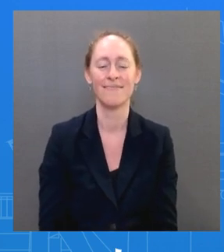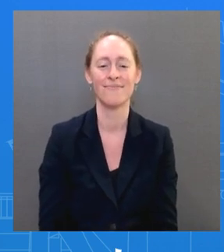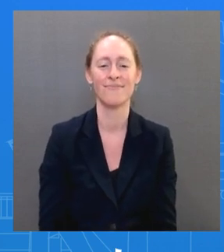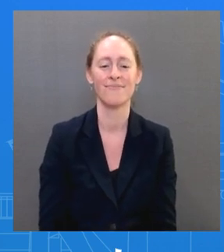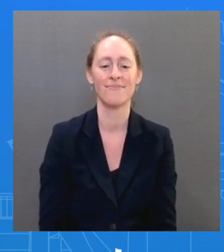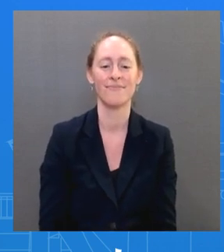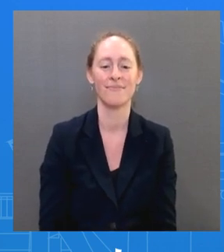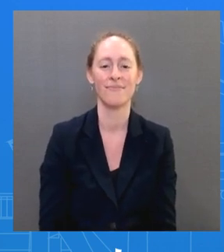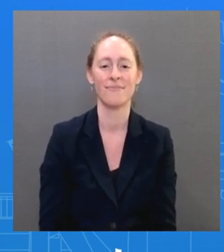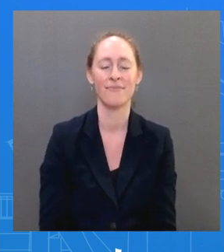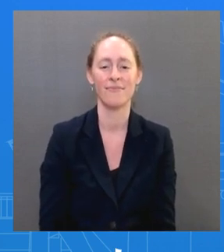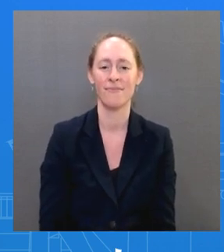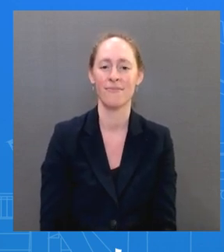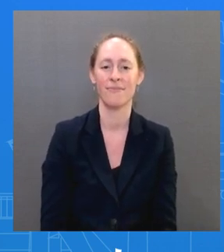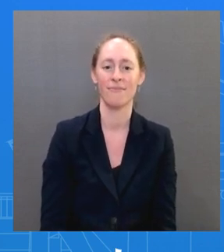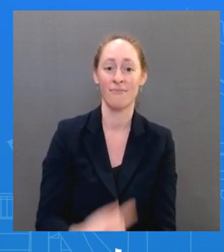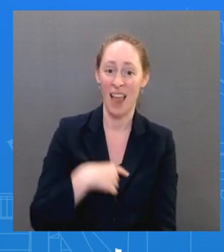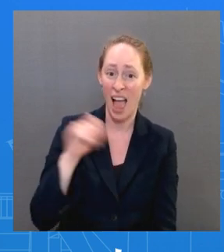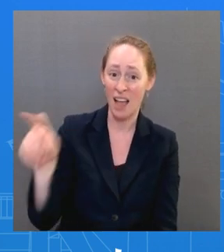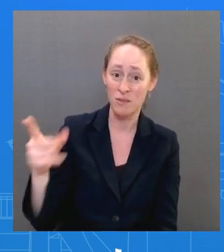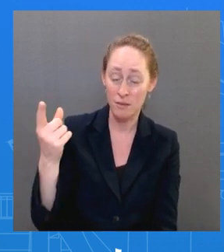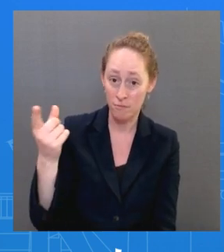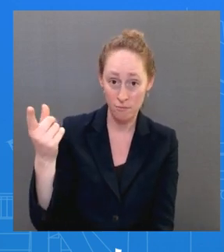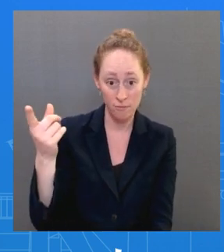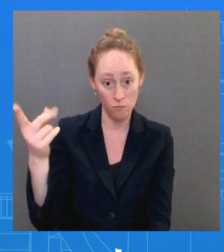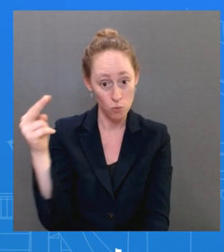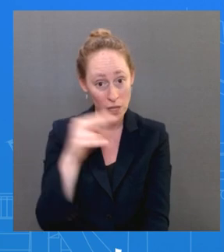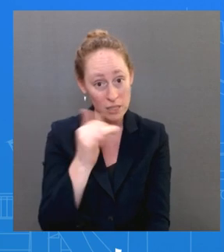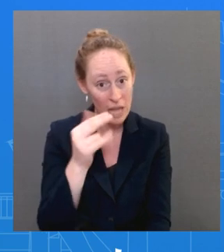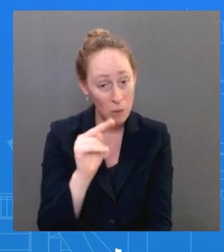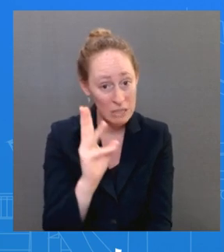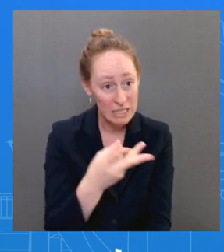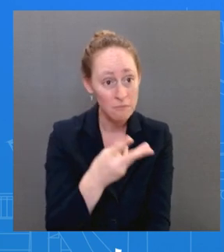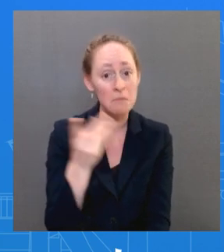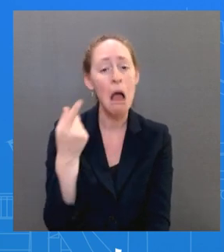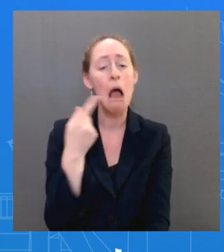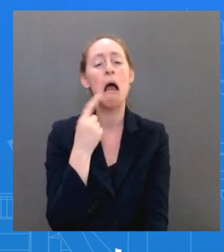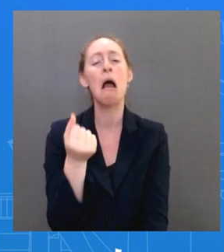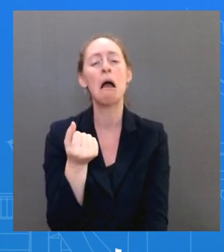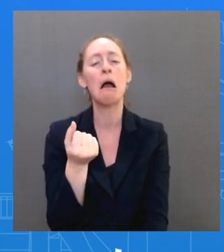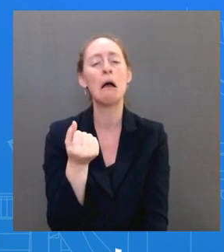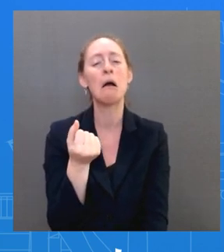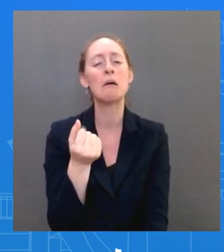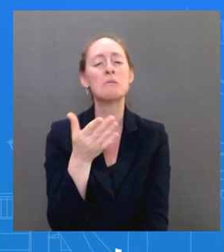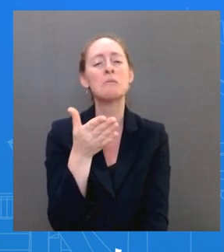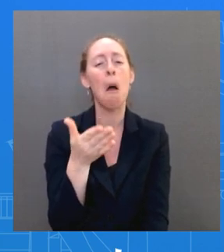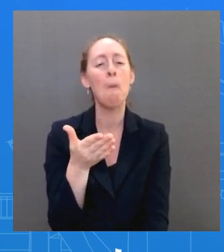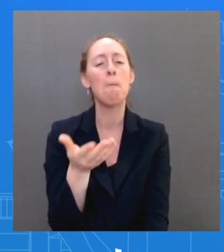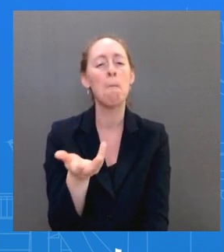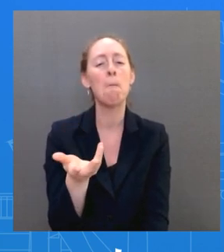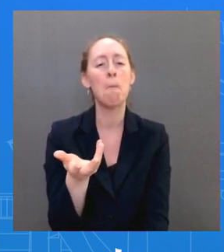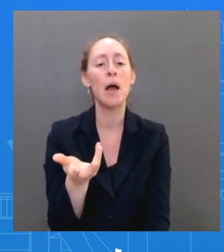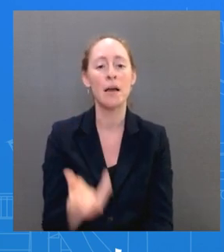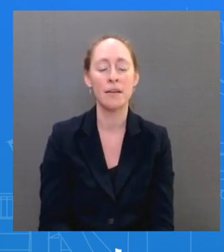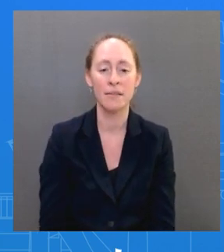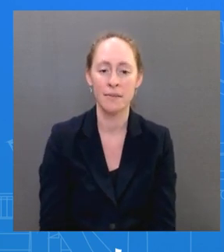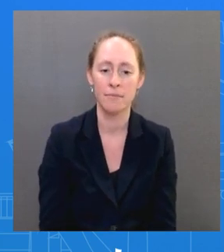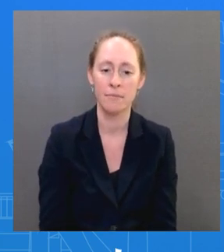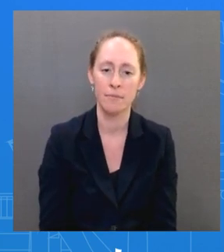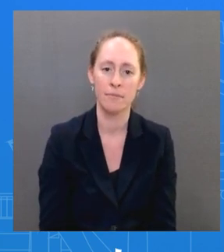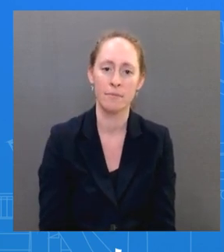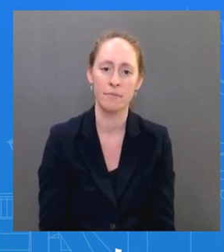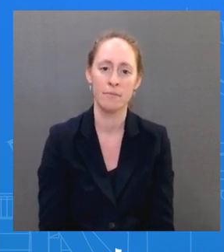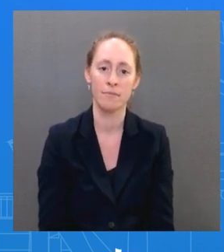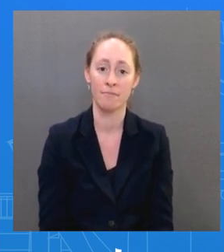the January 6th public hearing. He said he caught some of it. So that is something that you can see that he was doing last night.